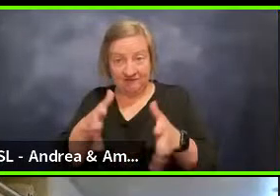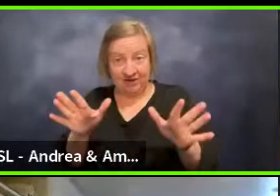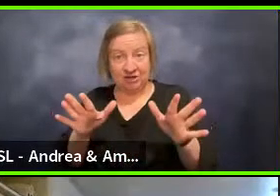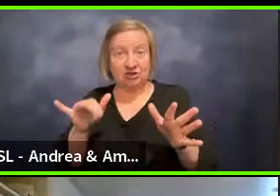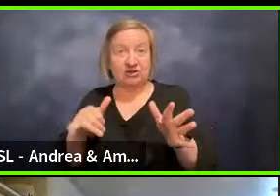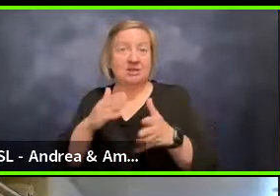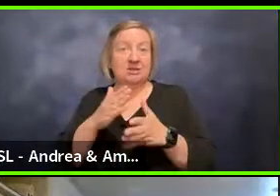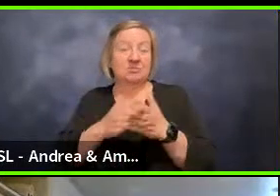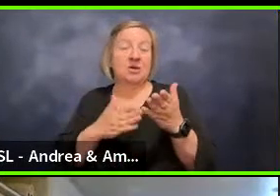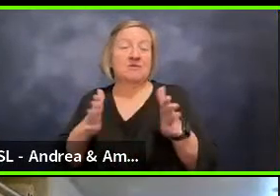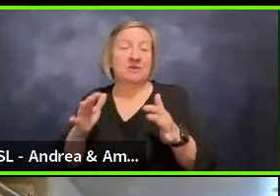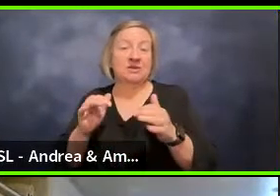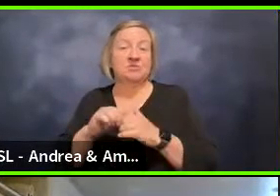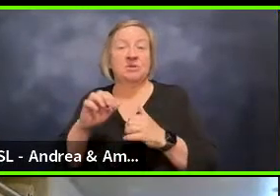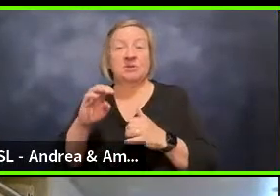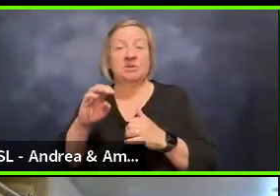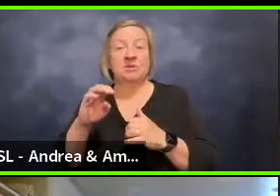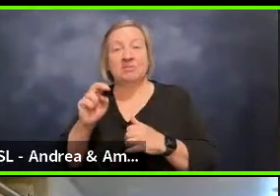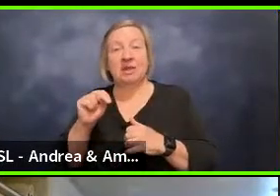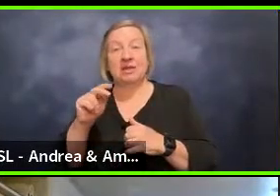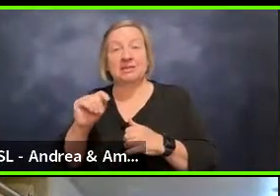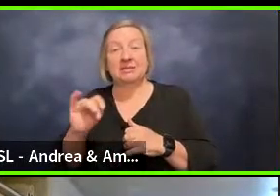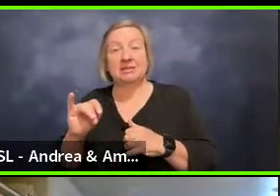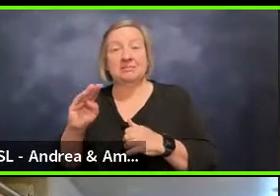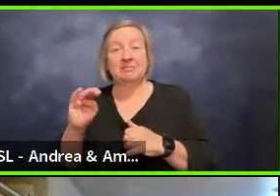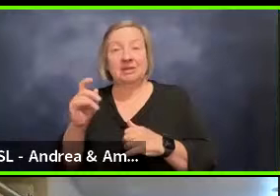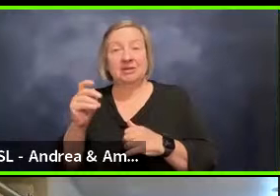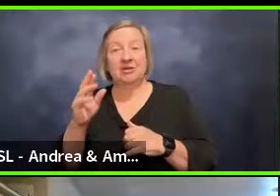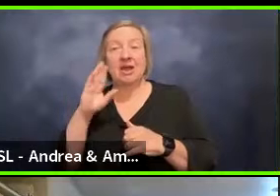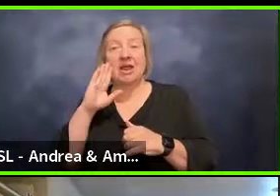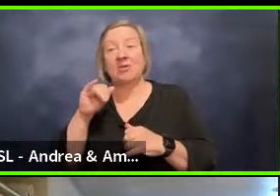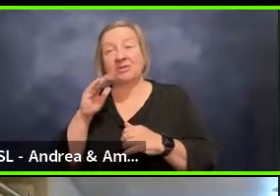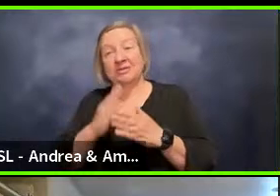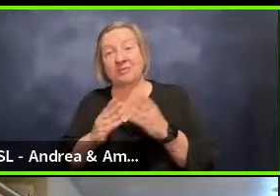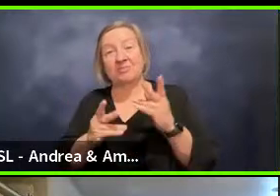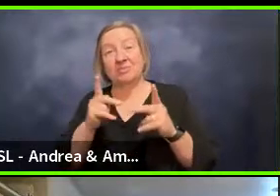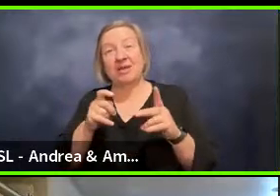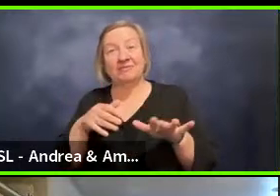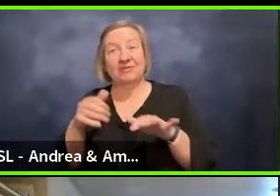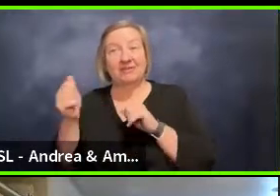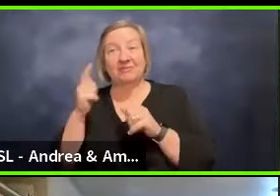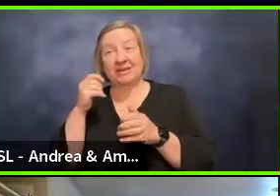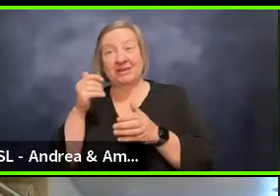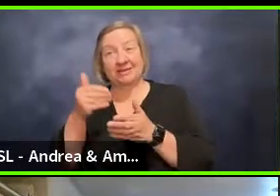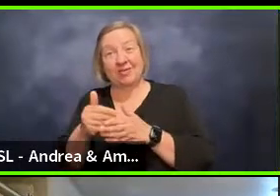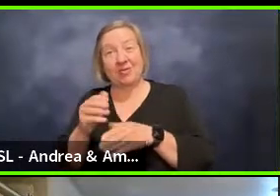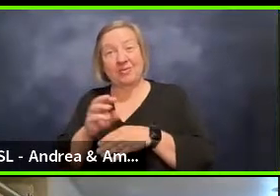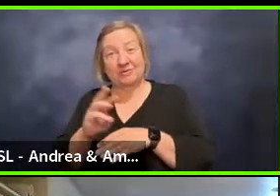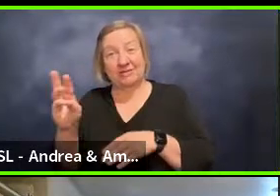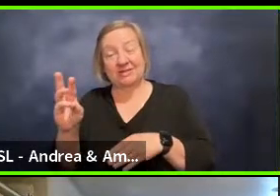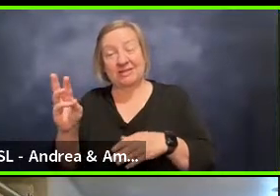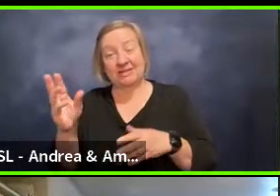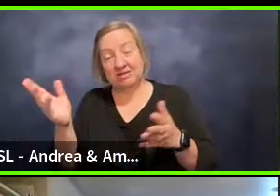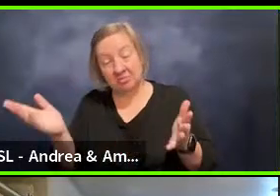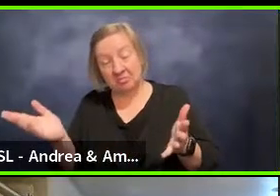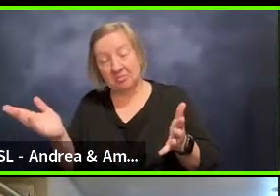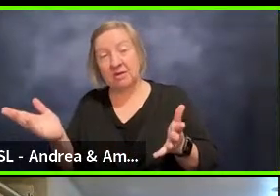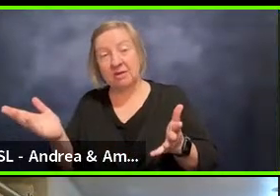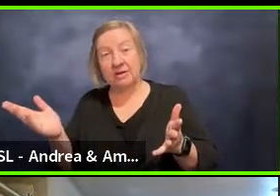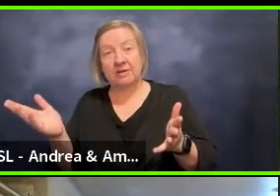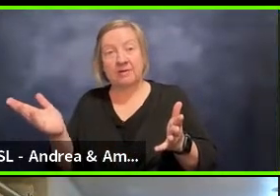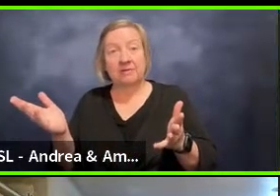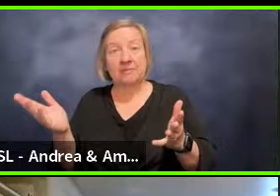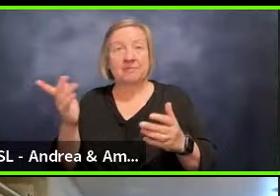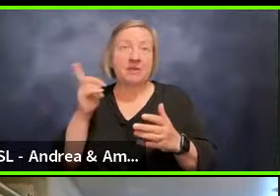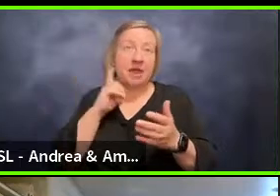continue with the Mentimeter. I also recognize if folks need to leave because it's close to 6, then I